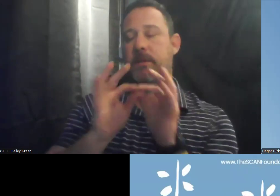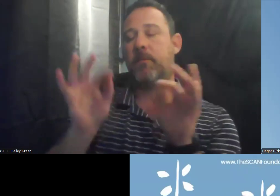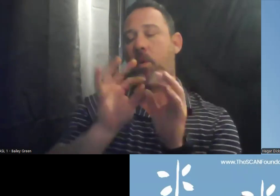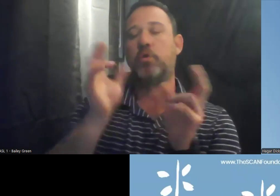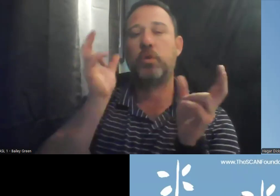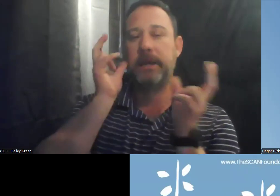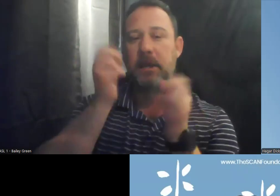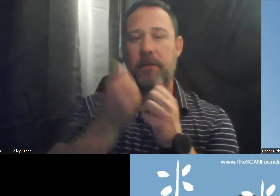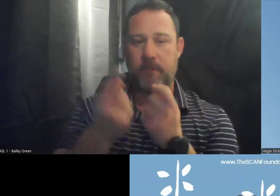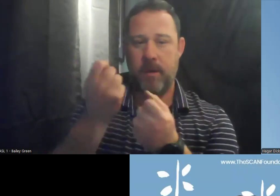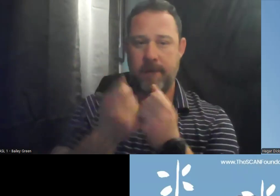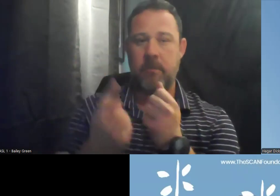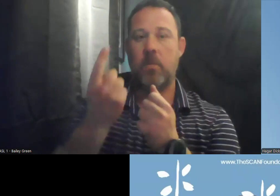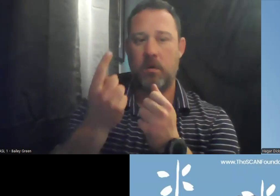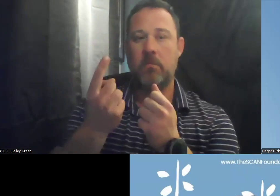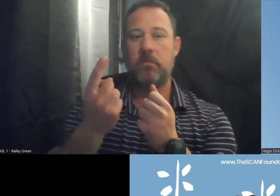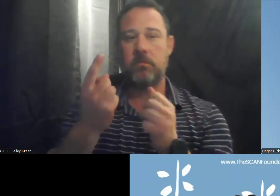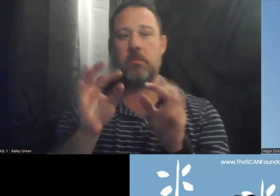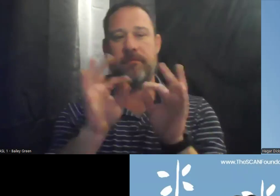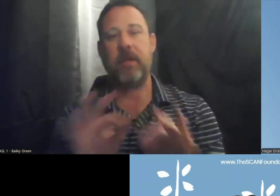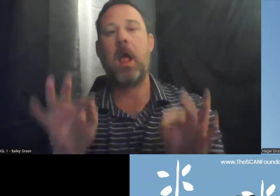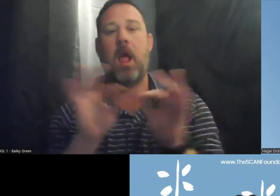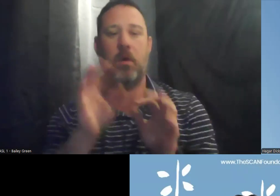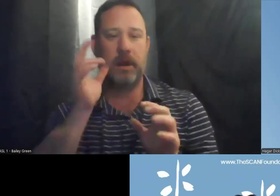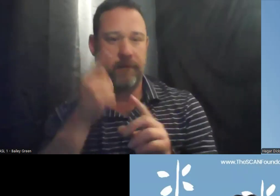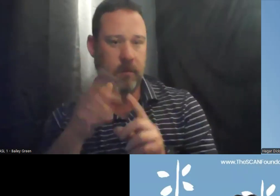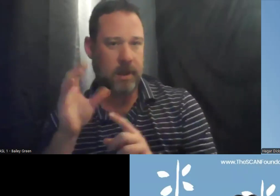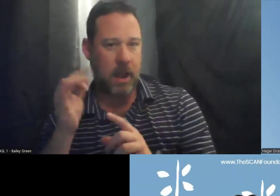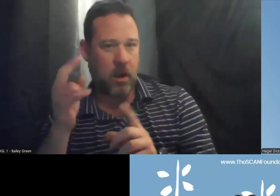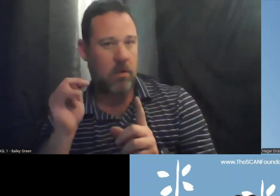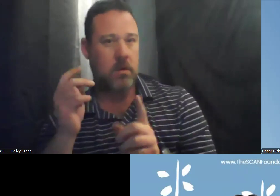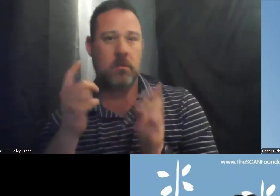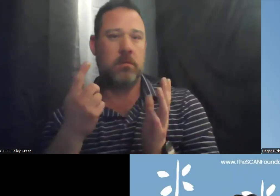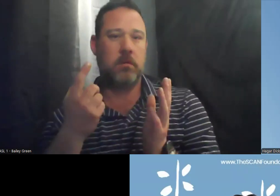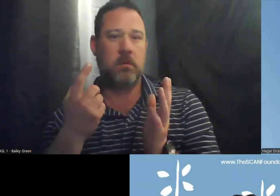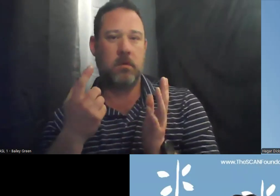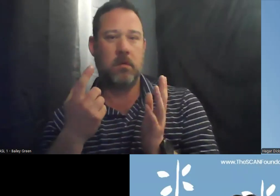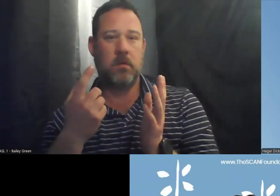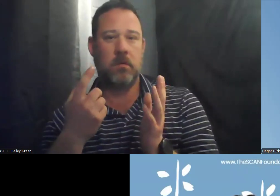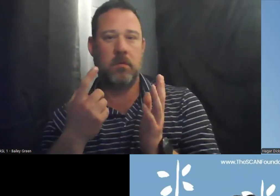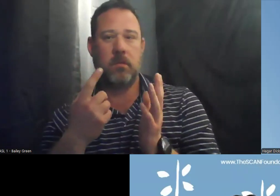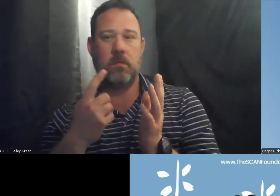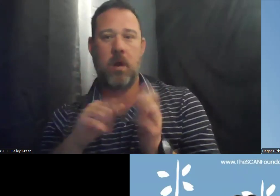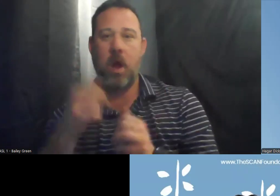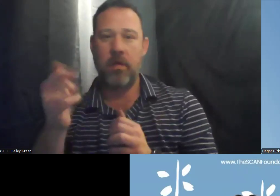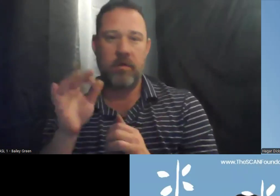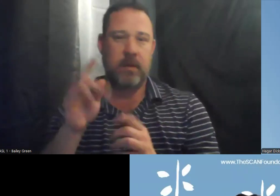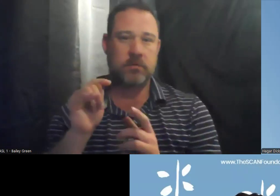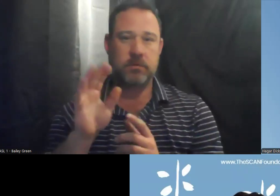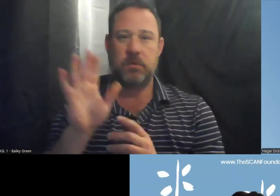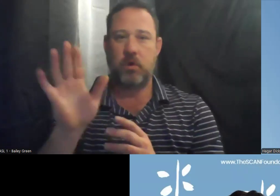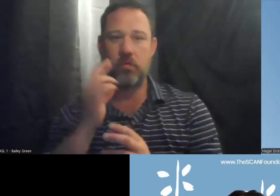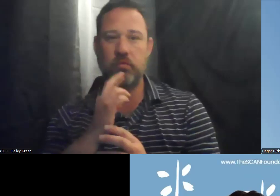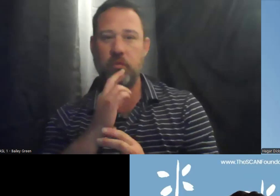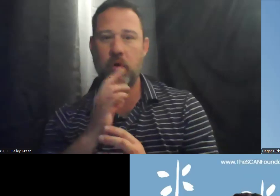from everybody. Like, I really valued hearing from Carolyn about what are they, you know, the veterans in her rural community